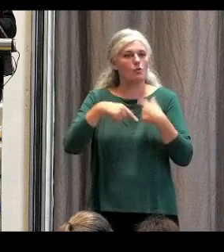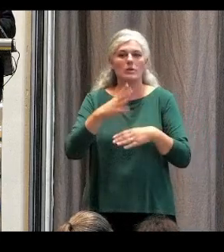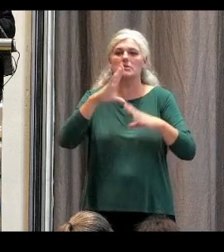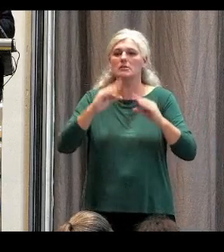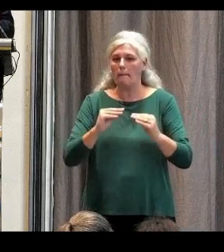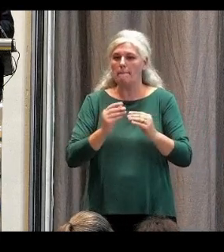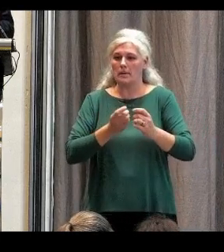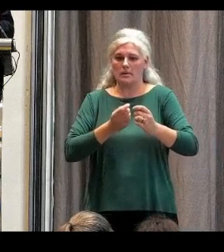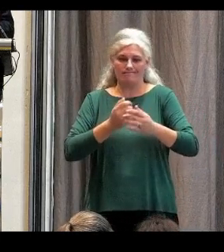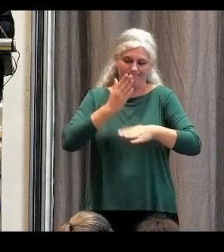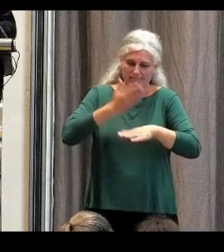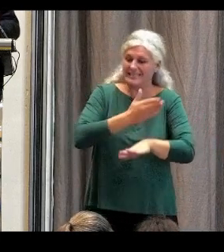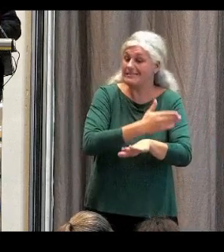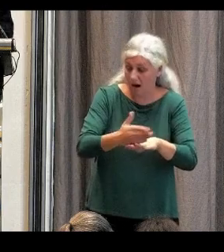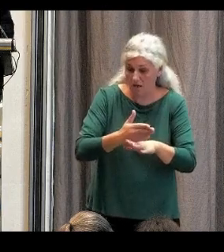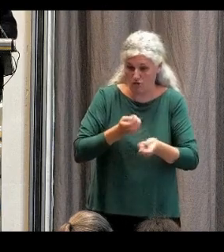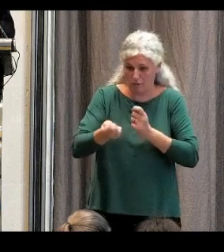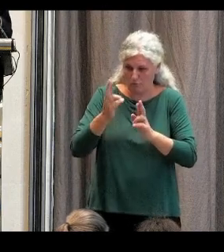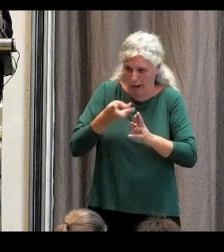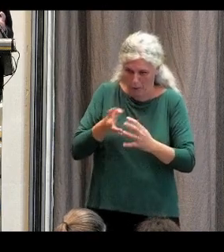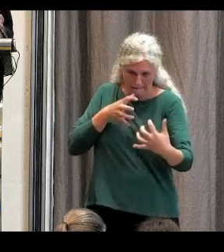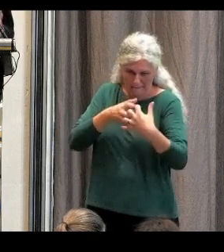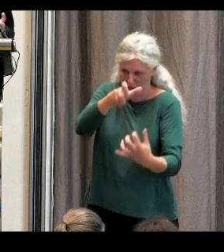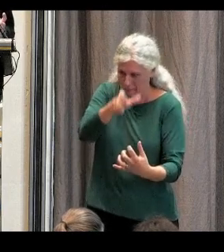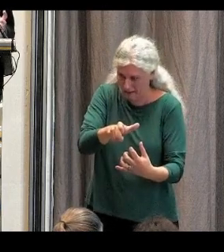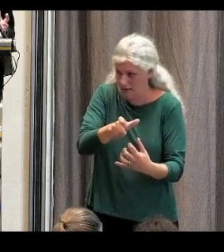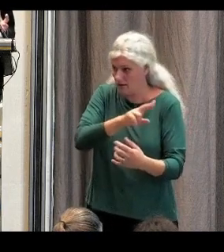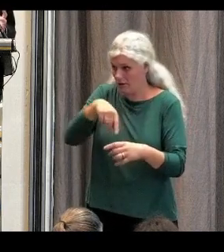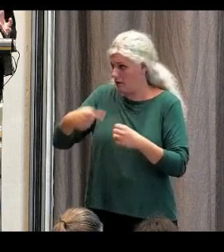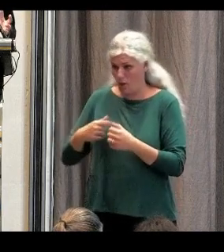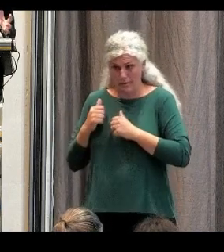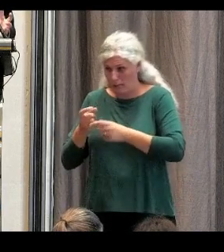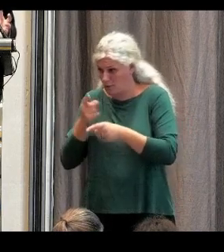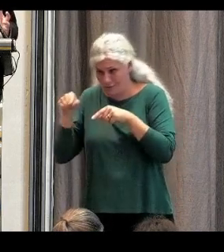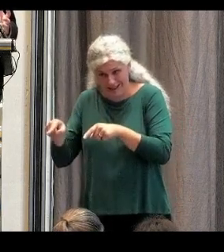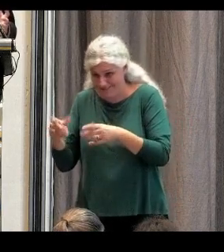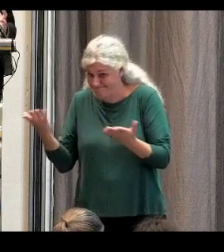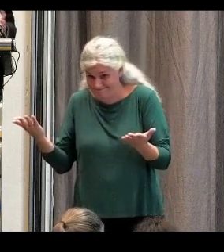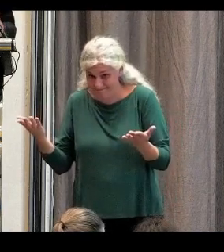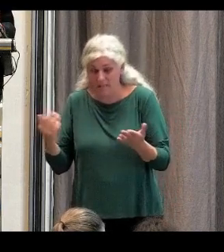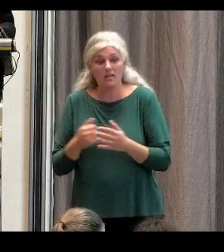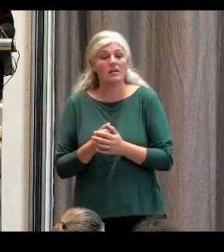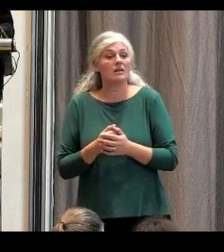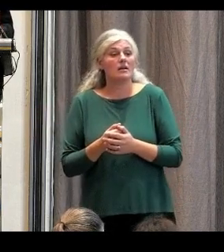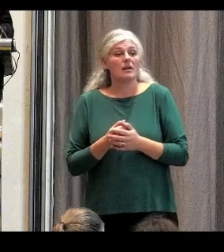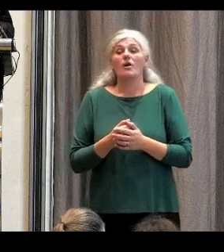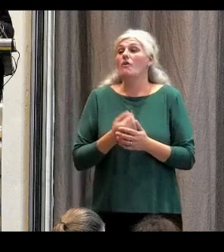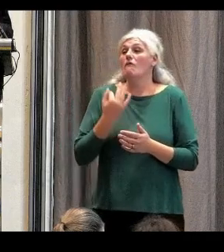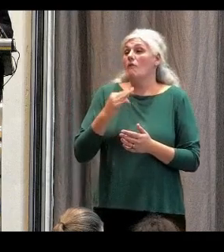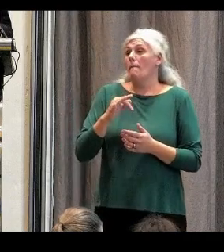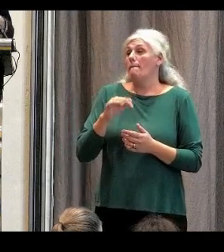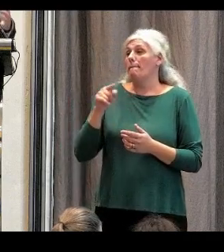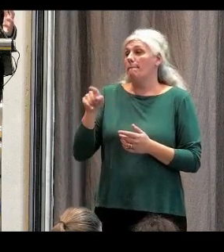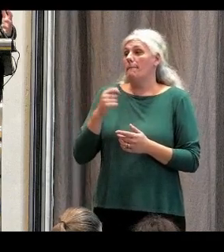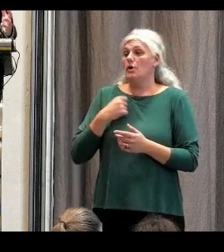treatment appropriately in a timely manner. And we haven't always been able to do that. And certainly from a